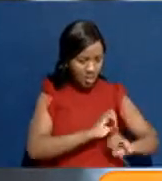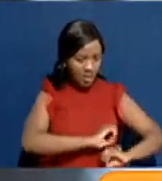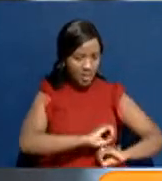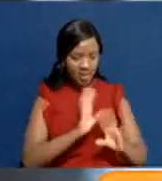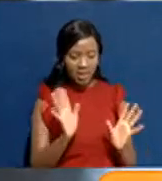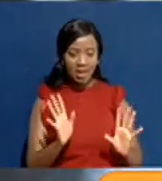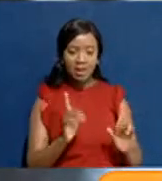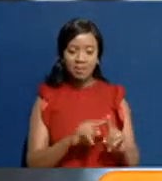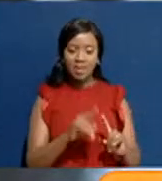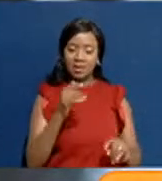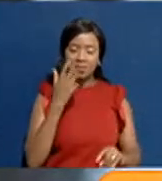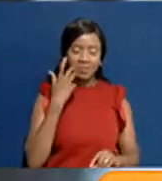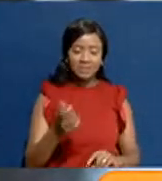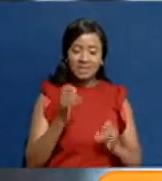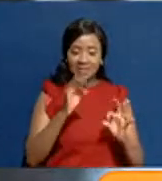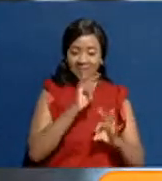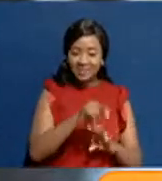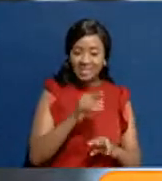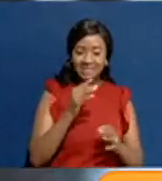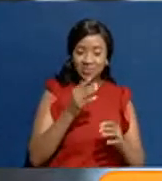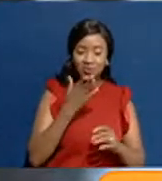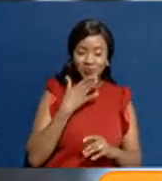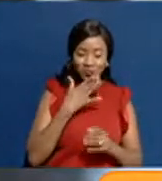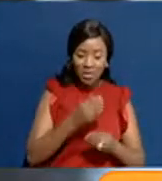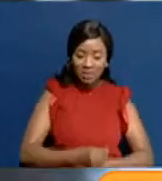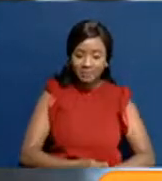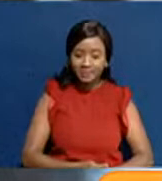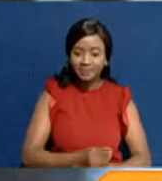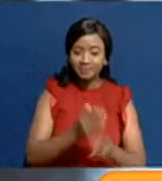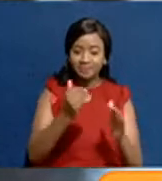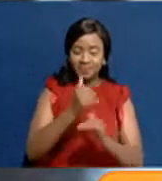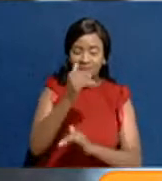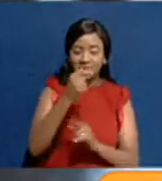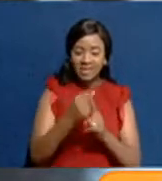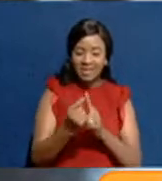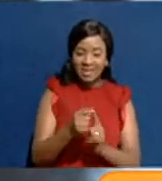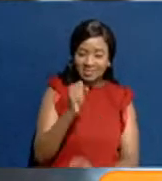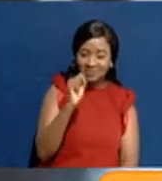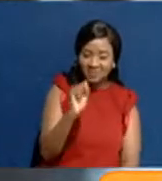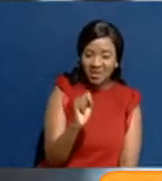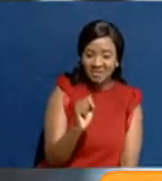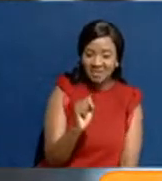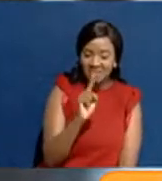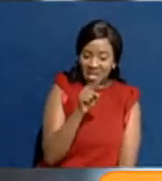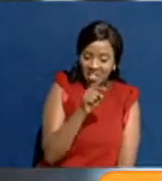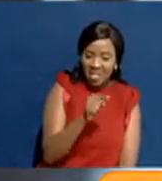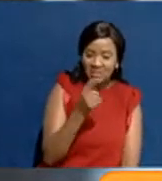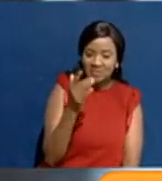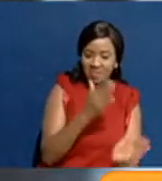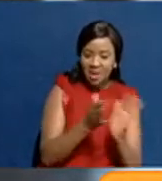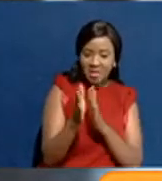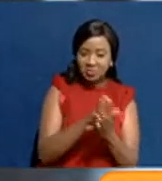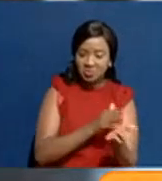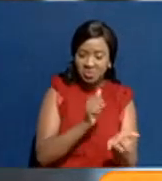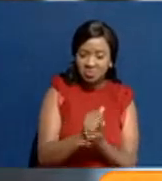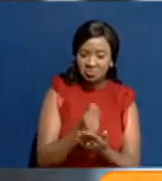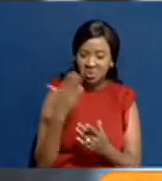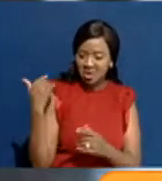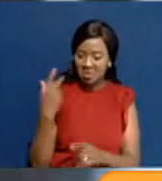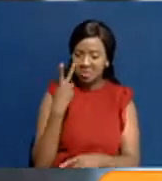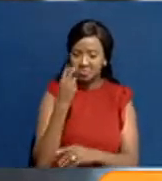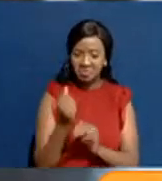this kind of sugar can actually get to the market 5 years later. Mm. This is sugar that was supposed to be destroyed in 2018, but